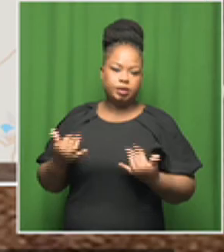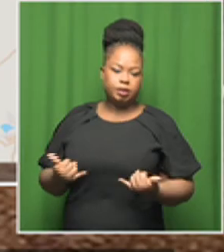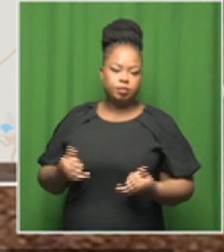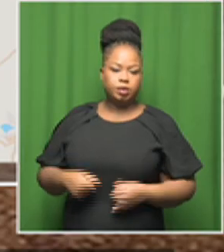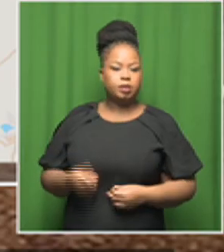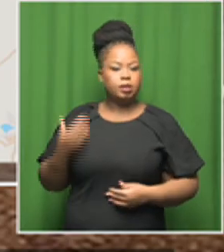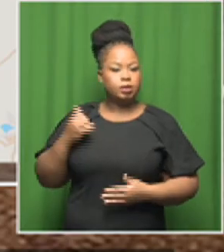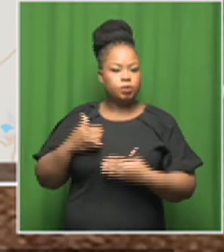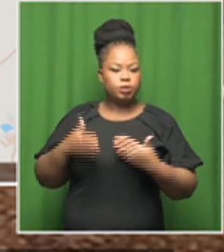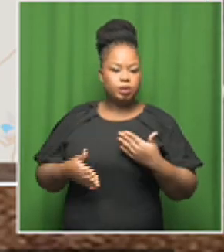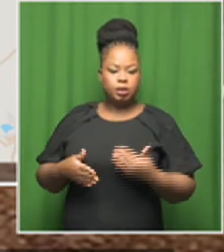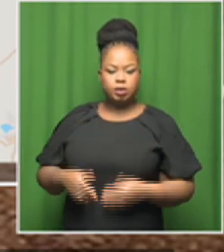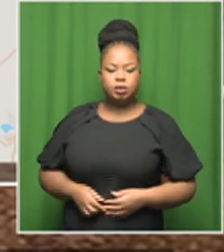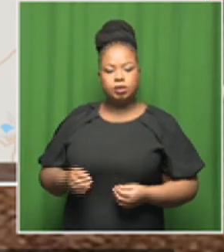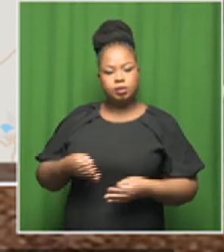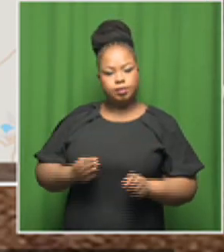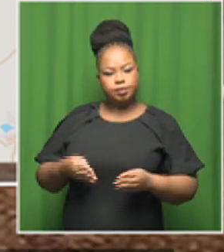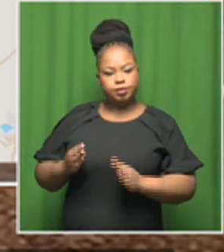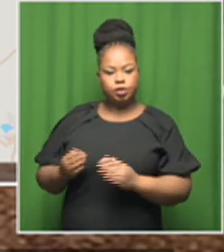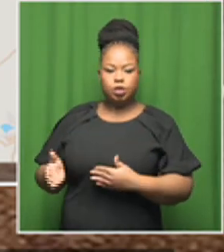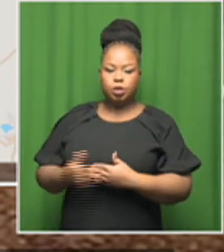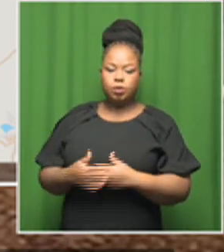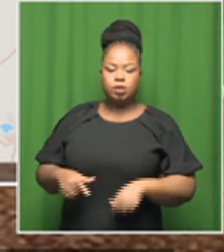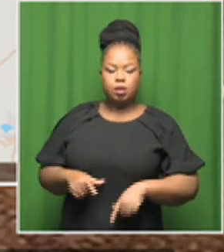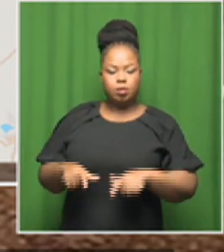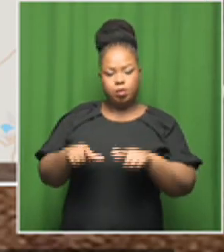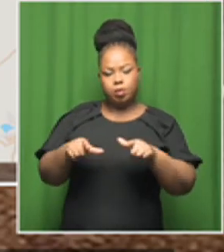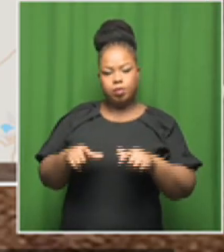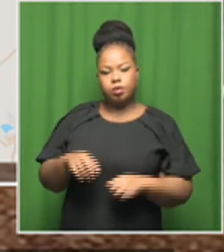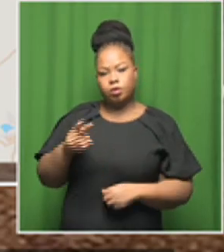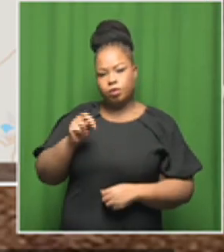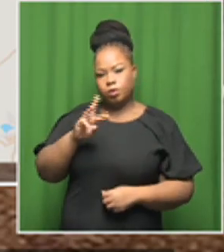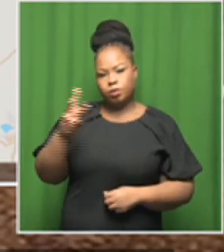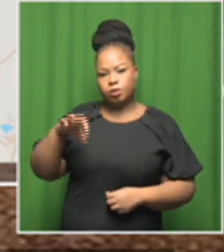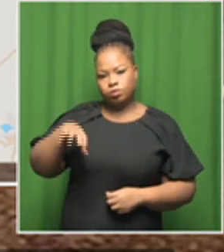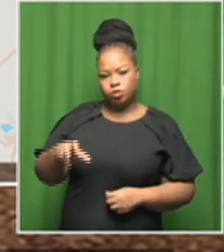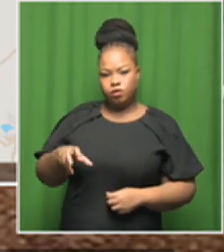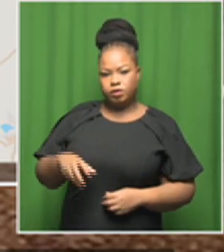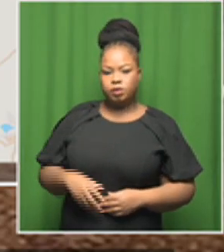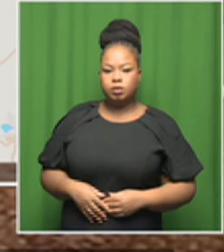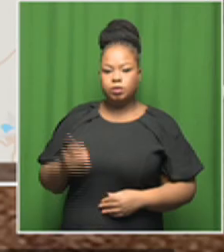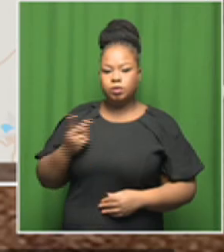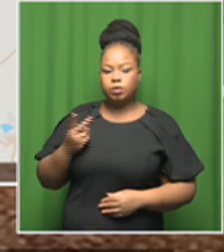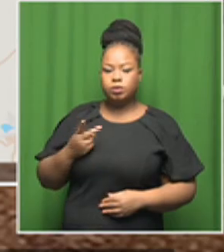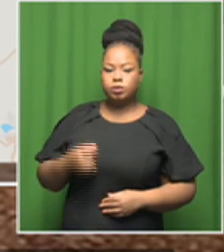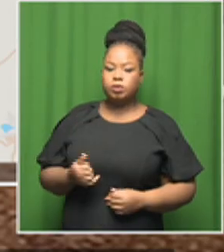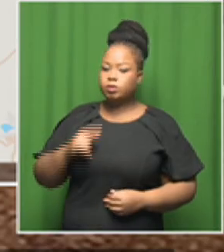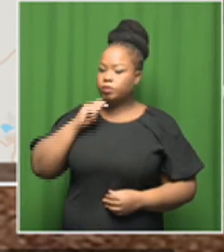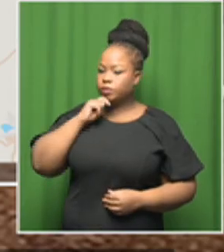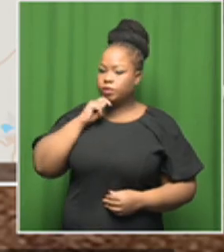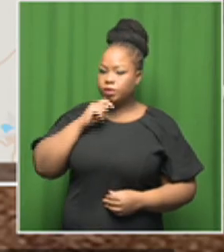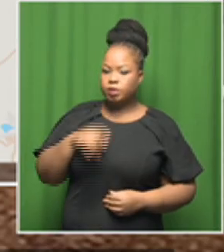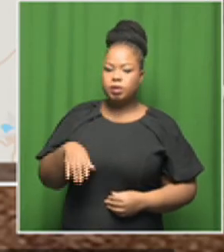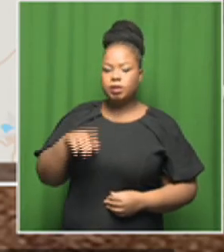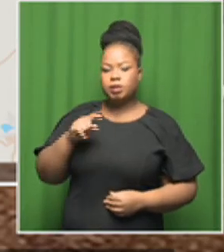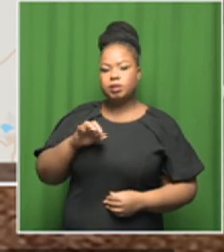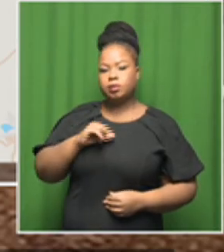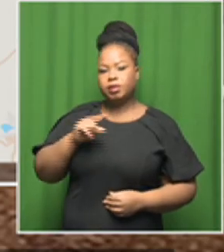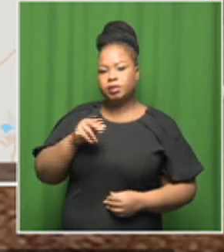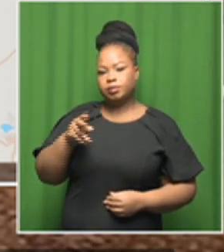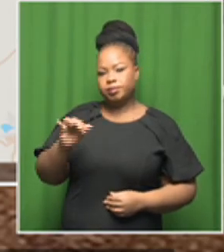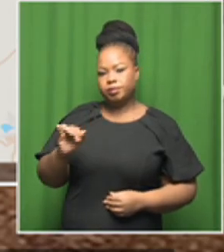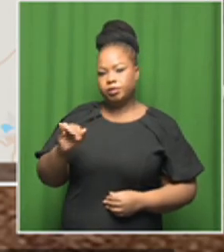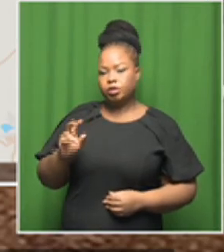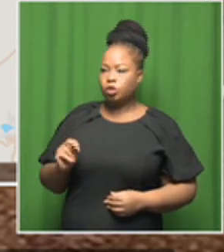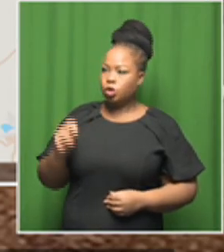the weekend, we saw some major route closures through Limpopo and Northwest Province. The big one that's still closed this morning is the Brits-Tabazimbi Road,